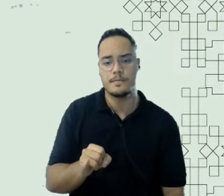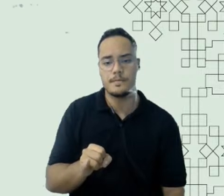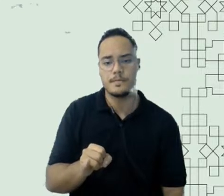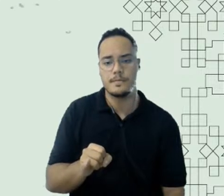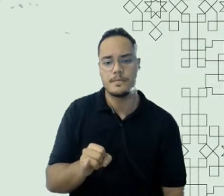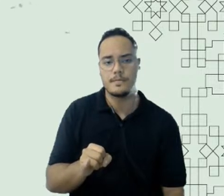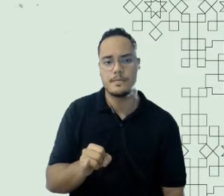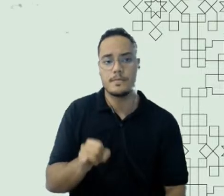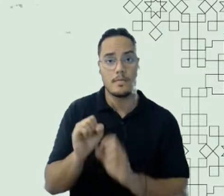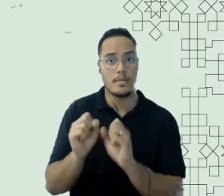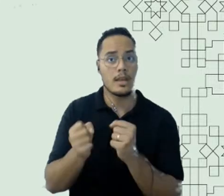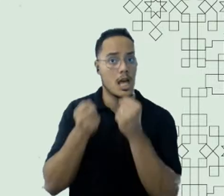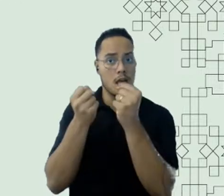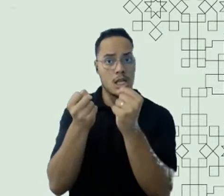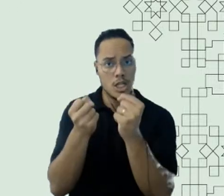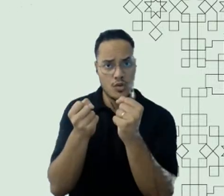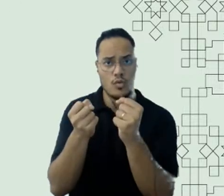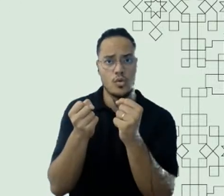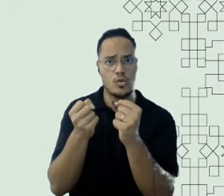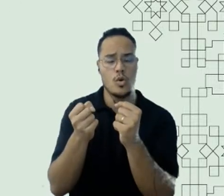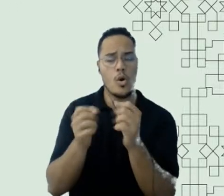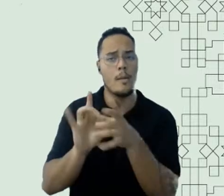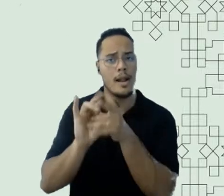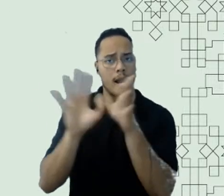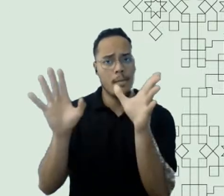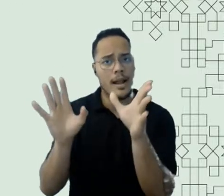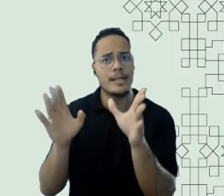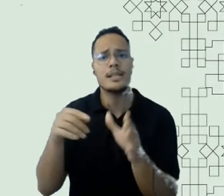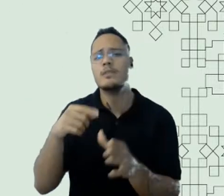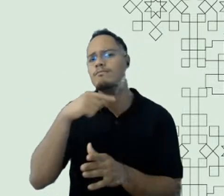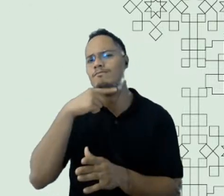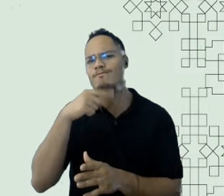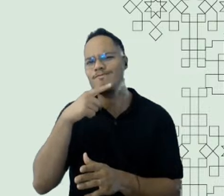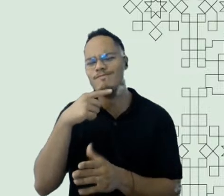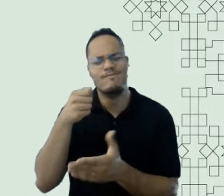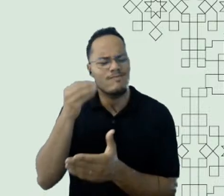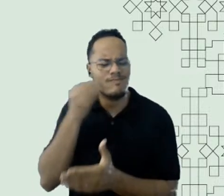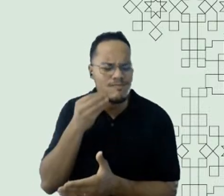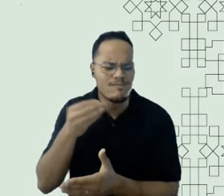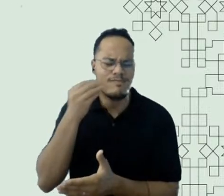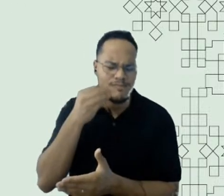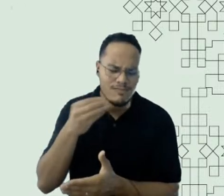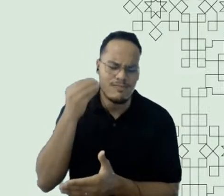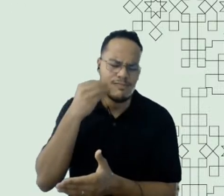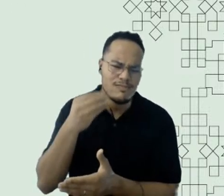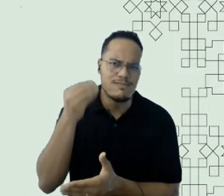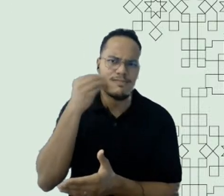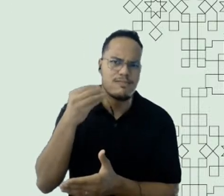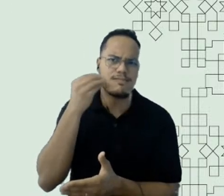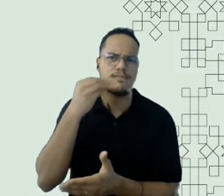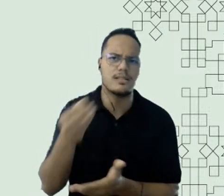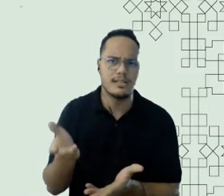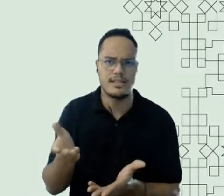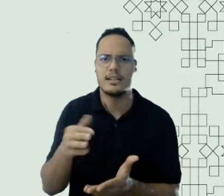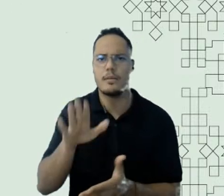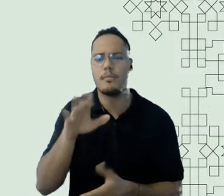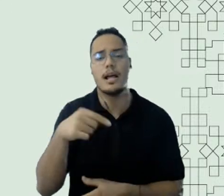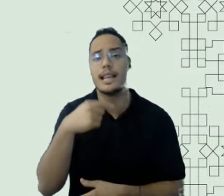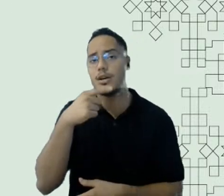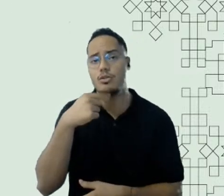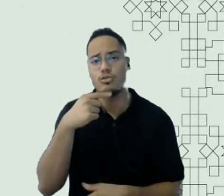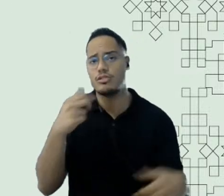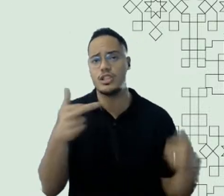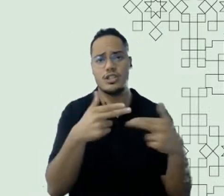request of right holders, and you acted expeditiously upon receiving a sufficiently notice from the right holders